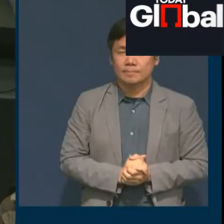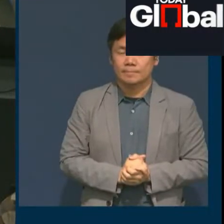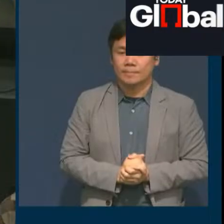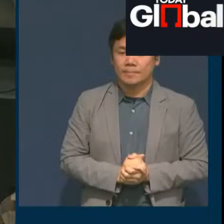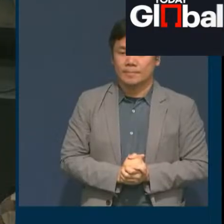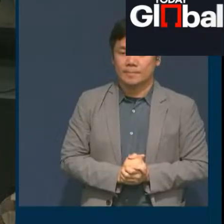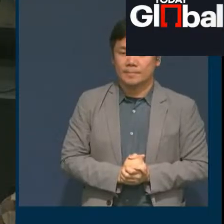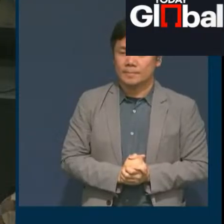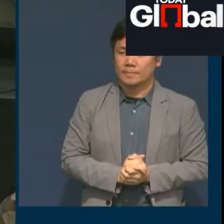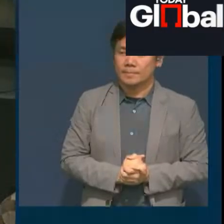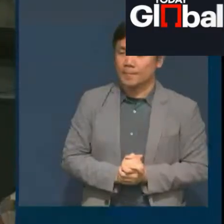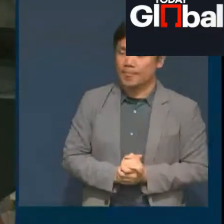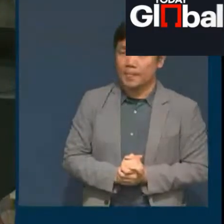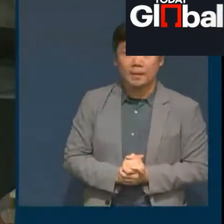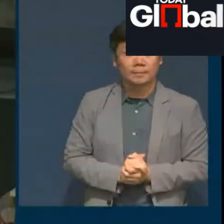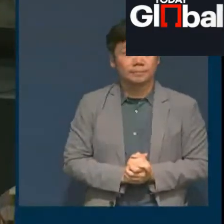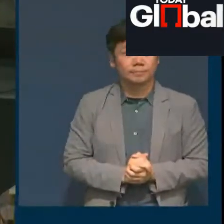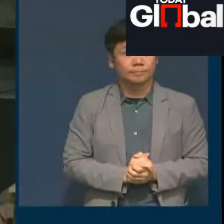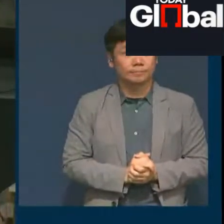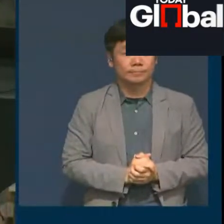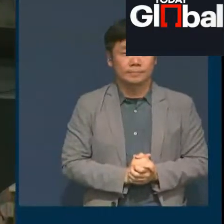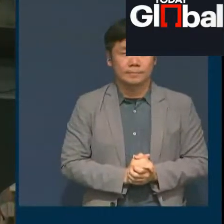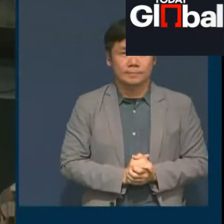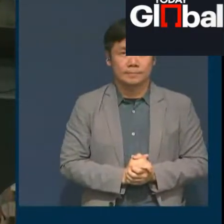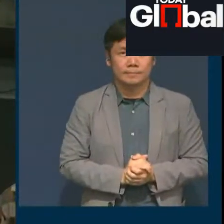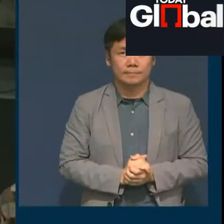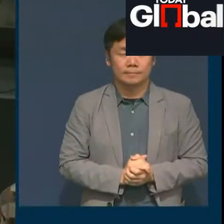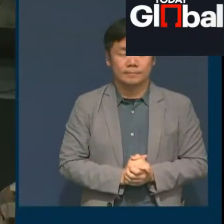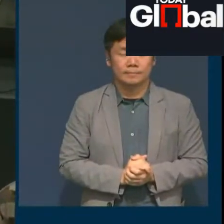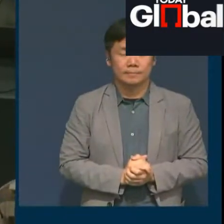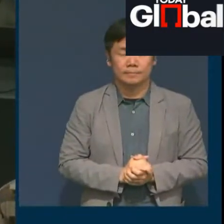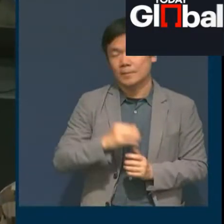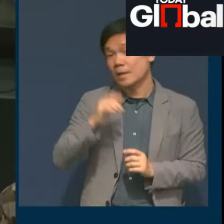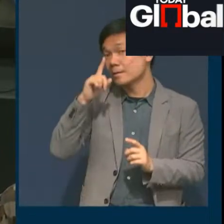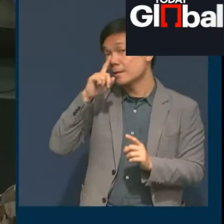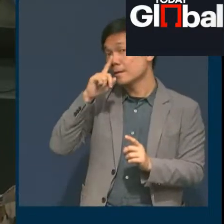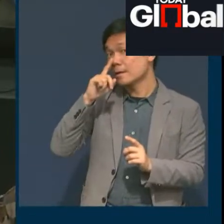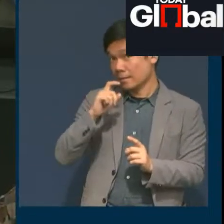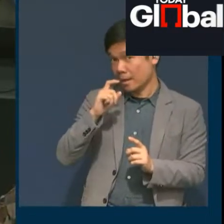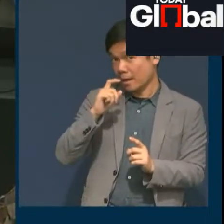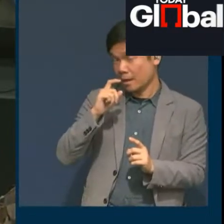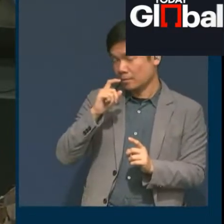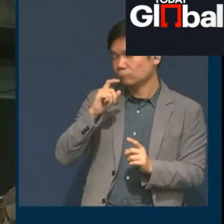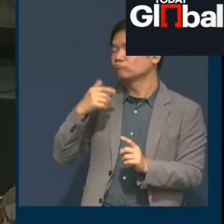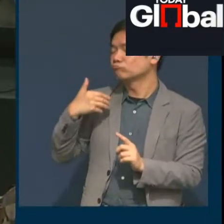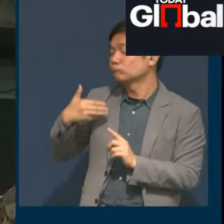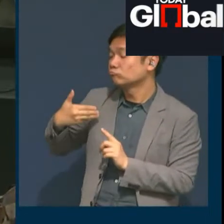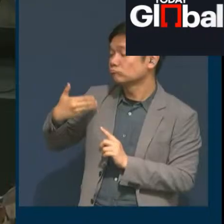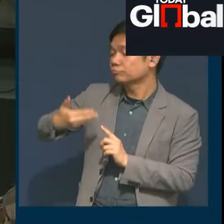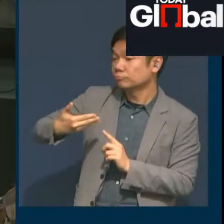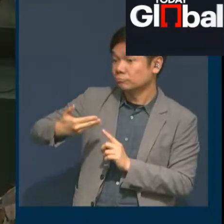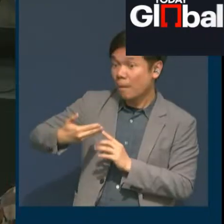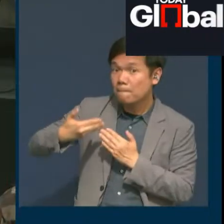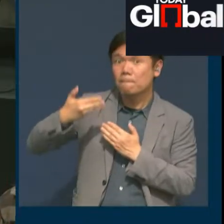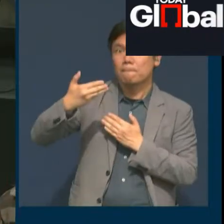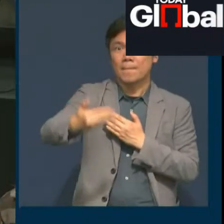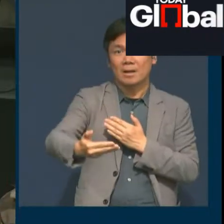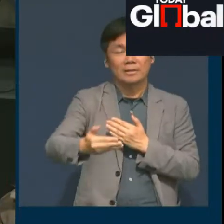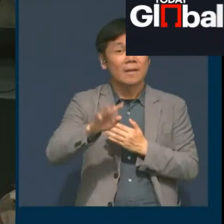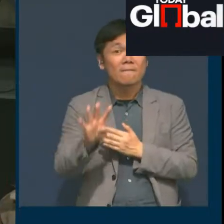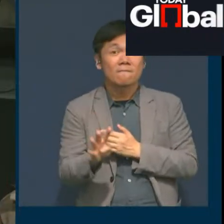Qatar has made a significant stride forward. The fourth conference on disabilities will take place